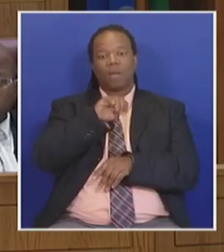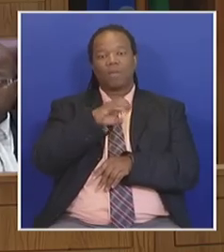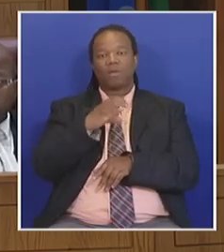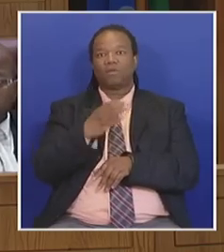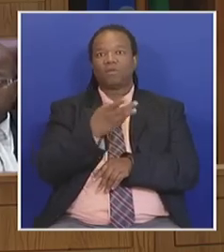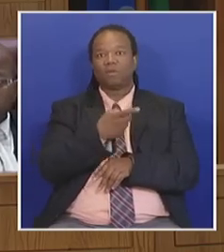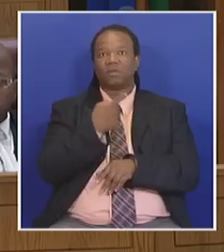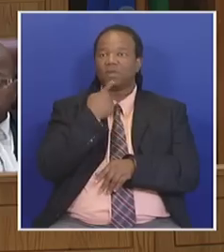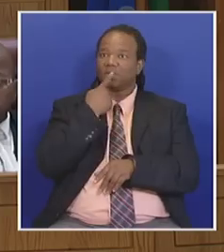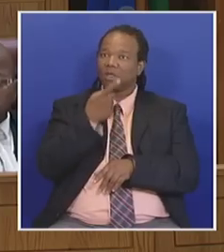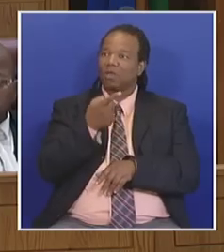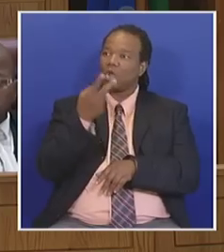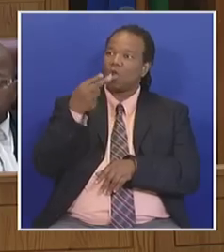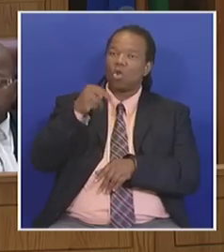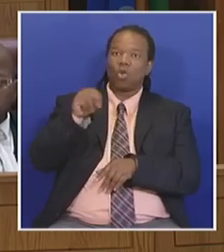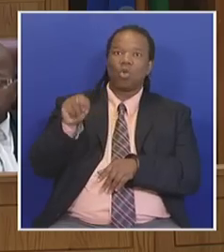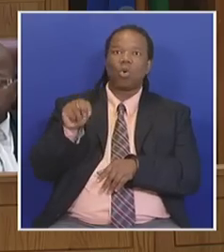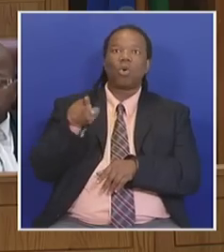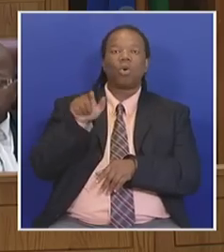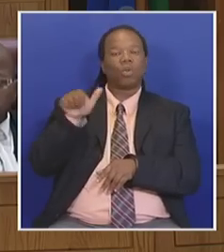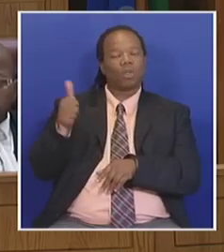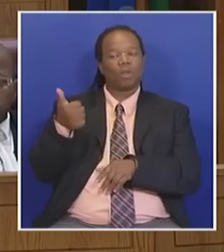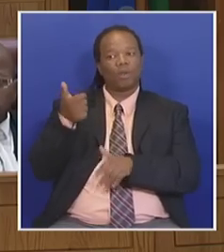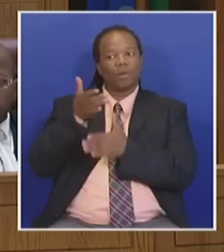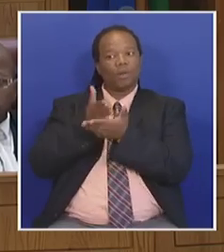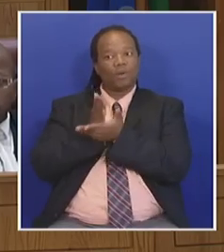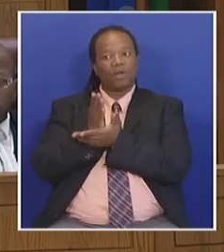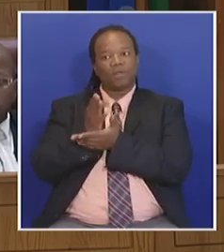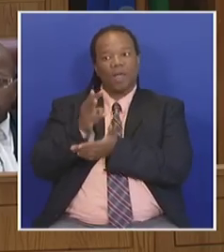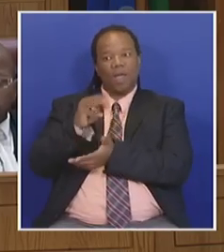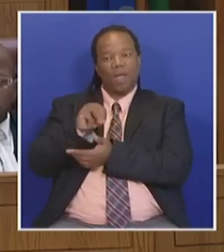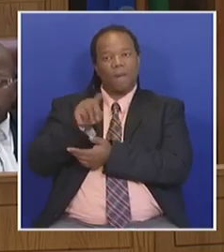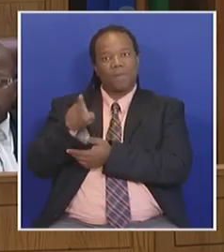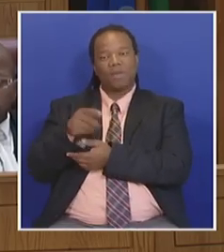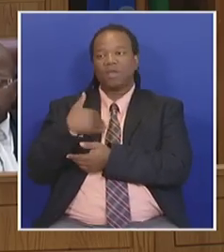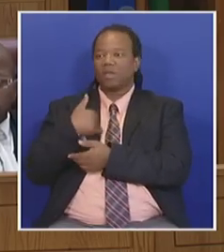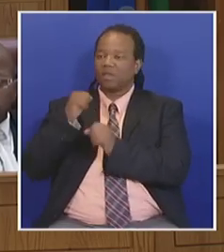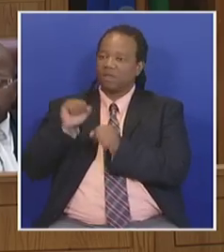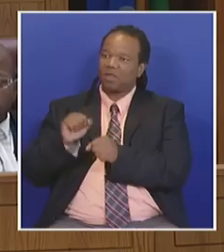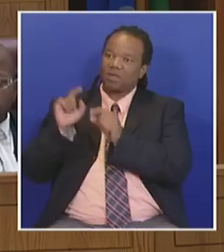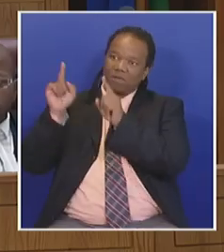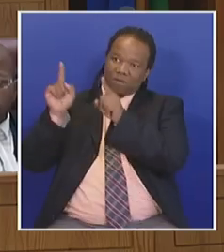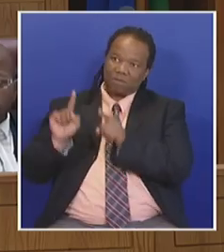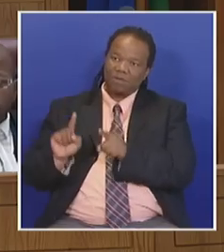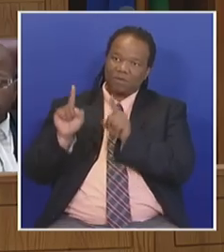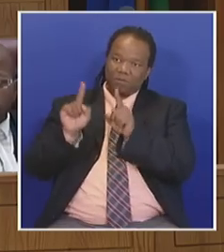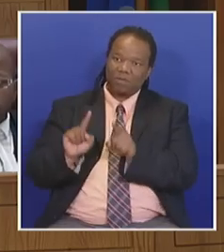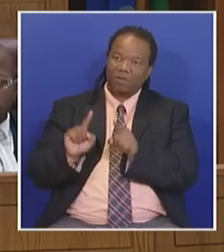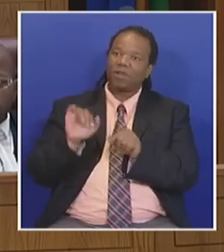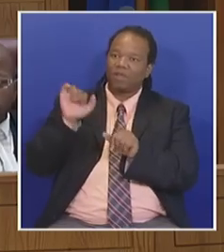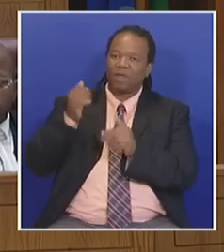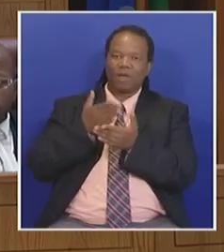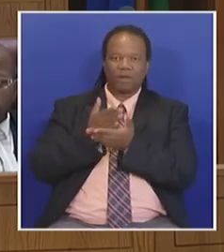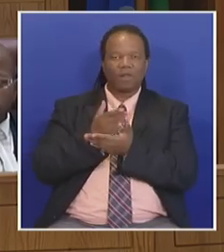no. The rights of the member of the House, even when they are special delegates, are respected. I thank you, Ms.